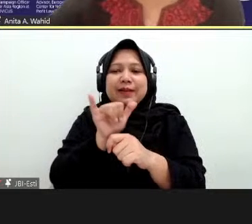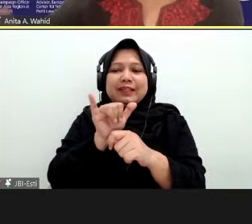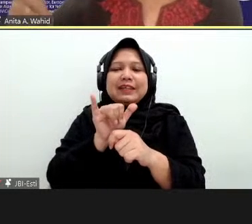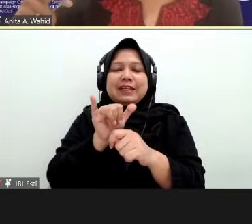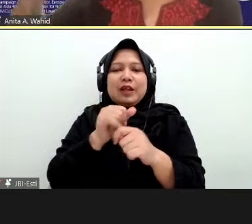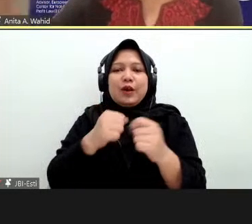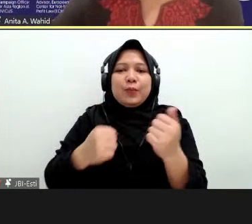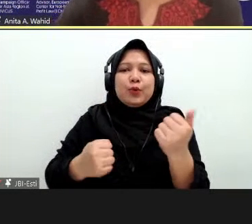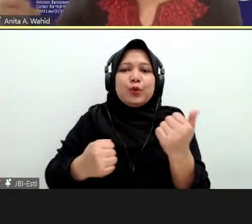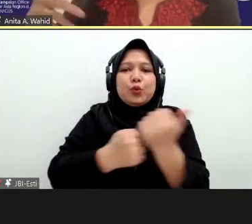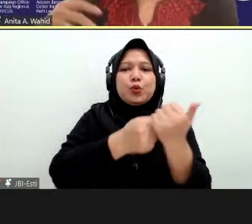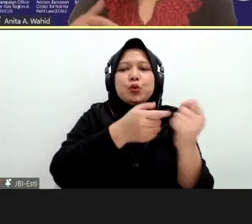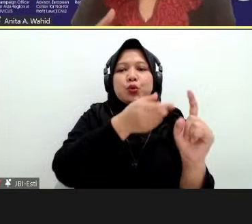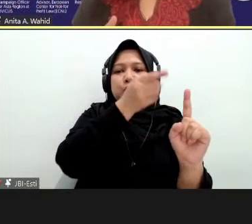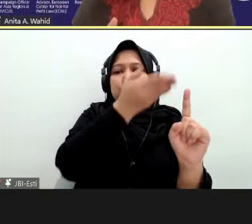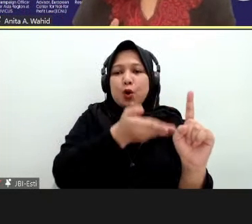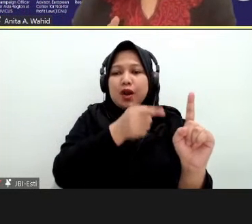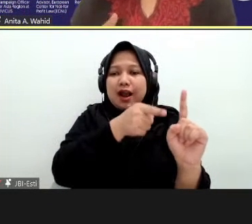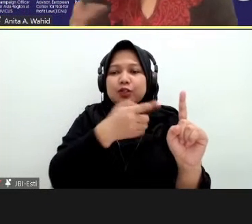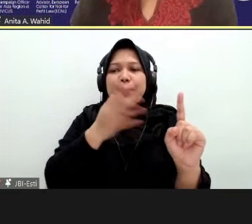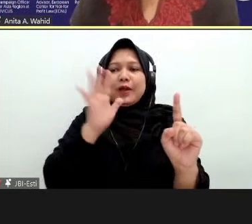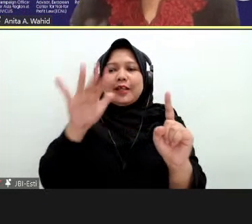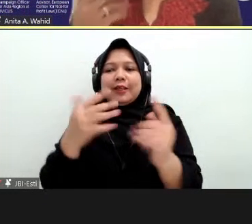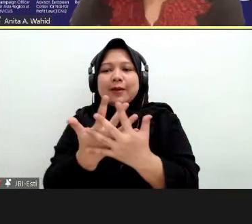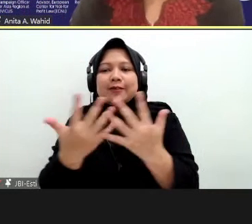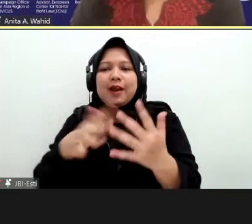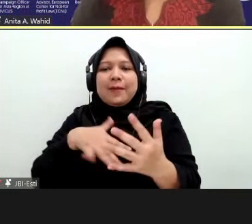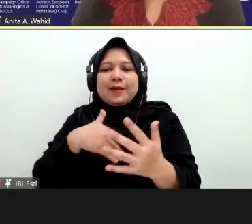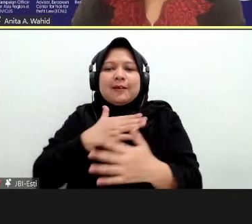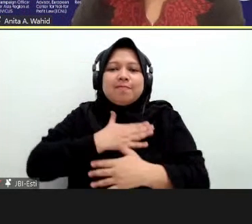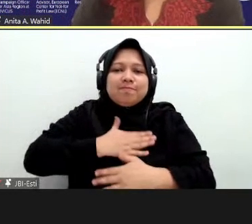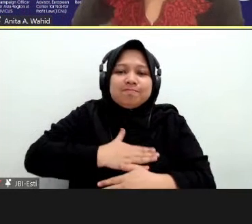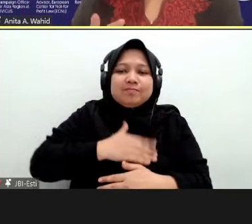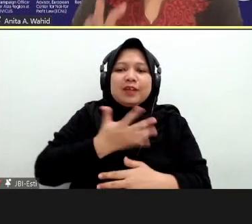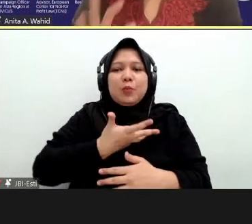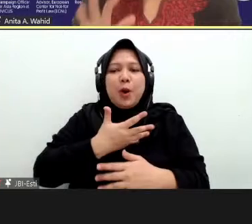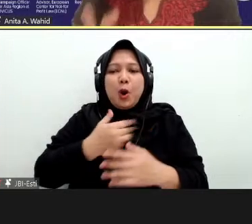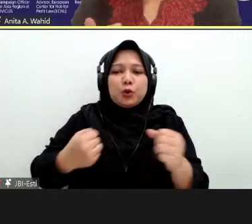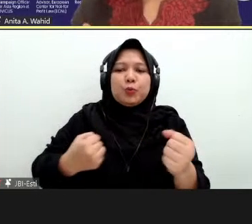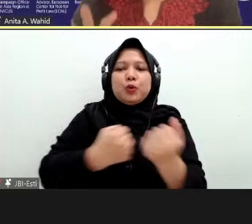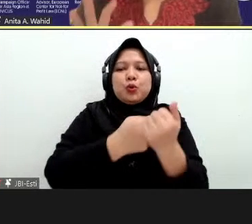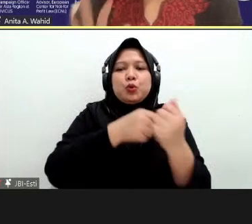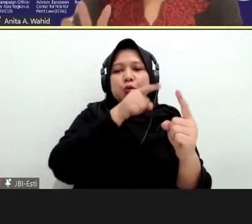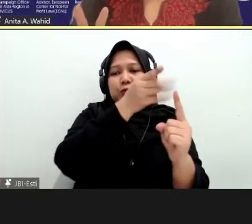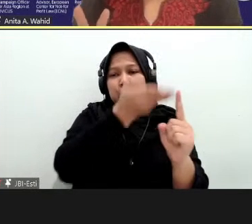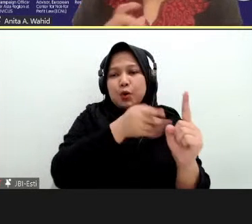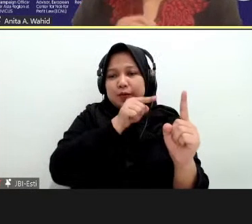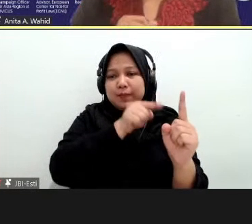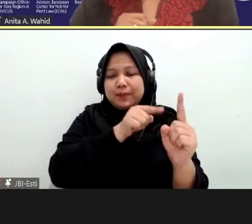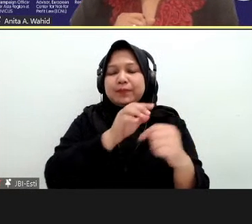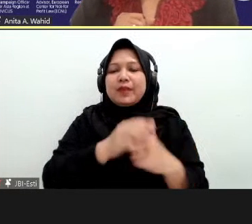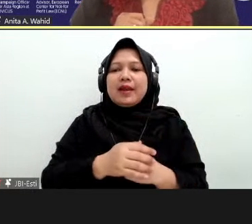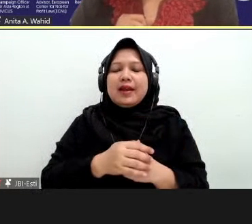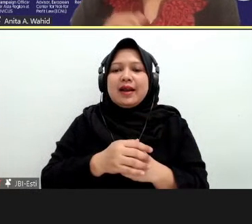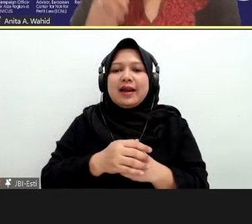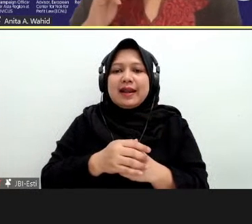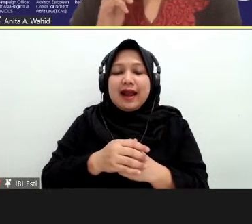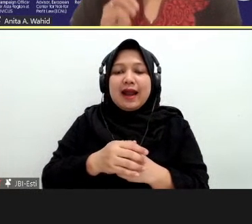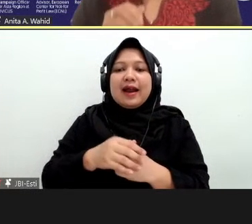like supported, and then stimulate the sympathy on the society. And using